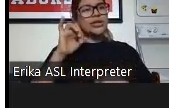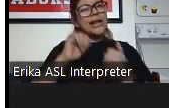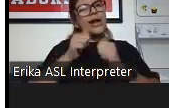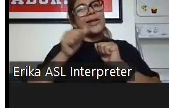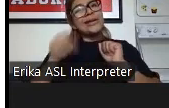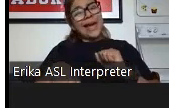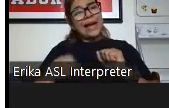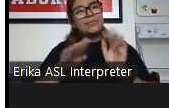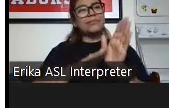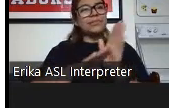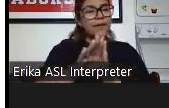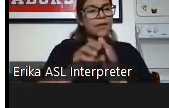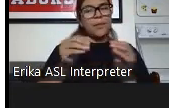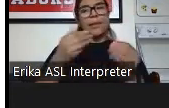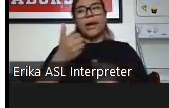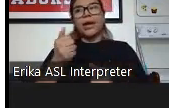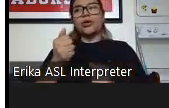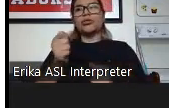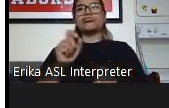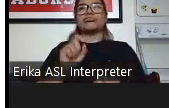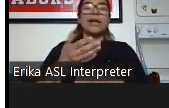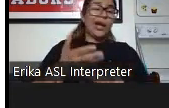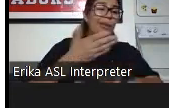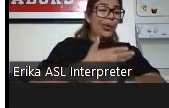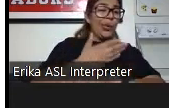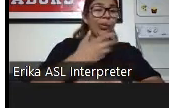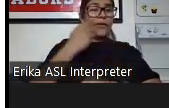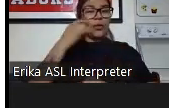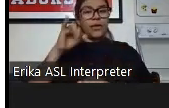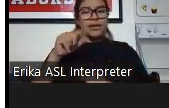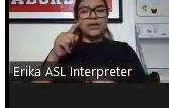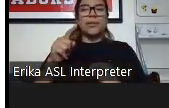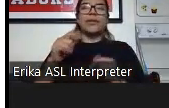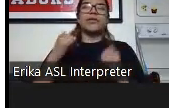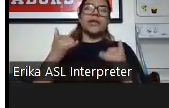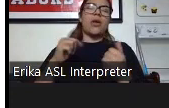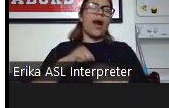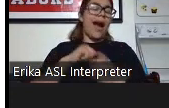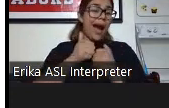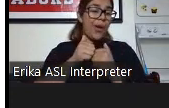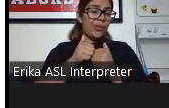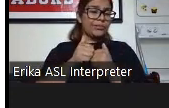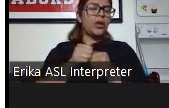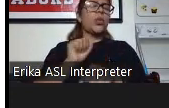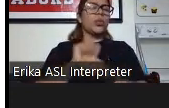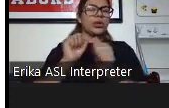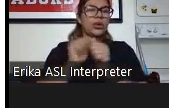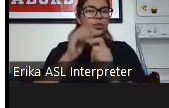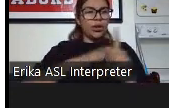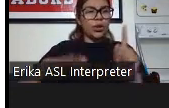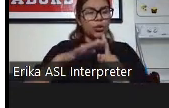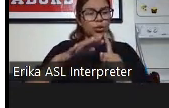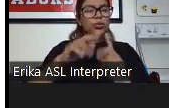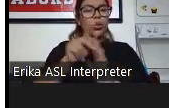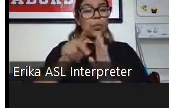systems created to better accommodate them by working with local nonprofit organizations, policymakers,